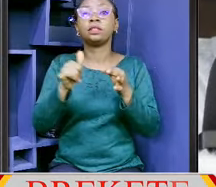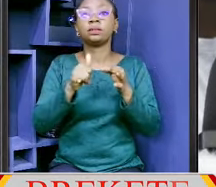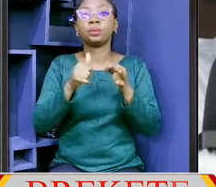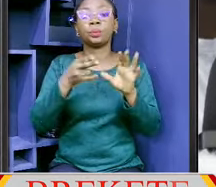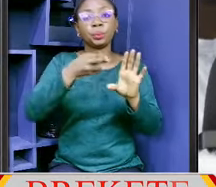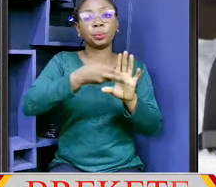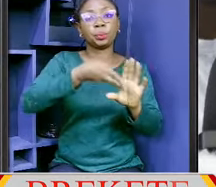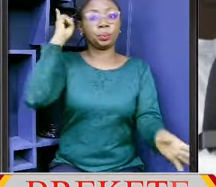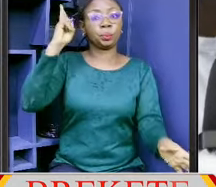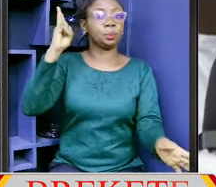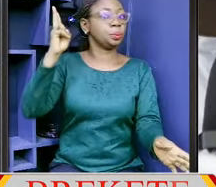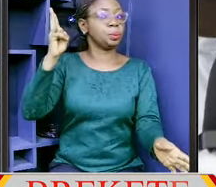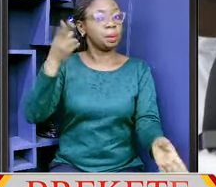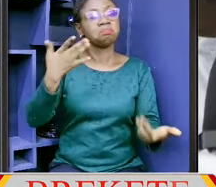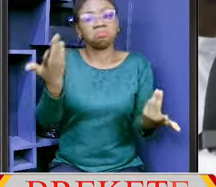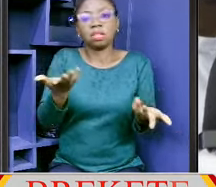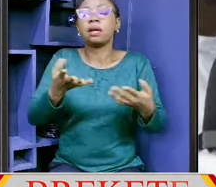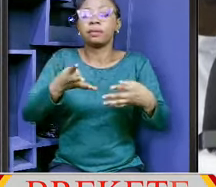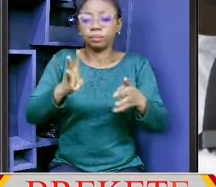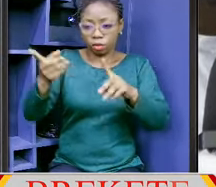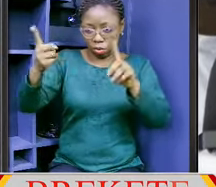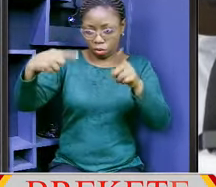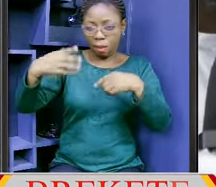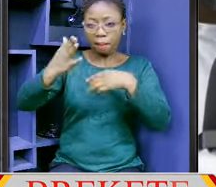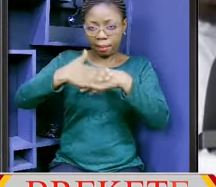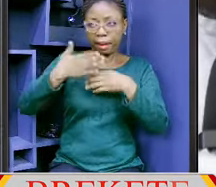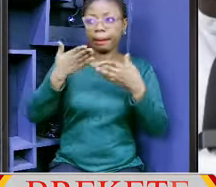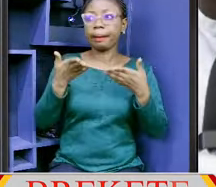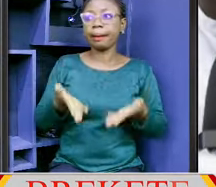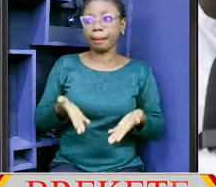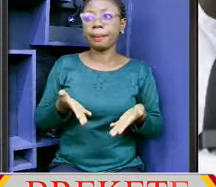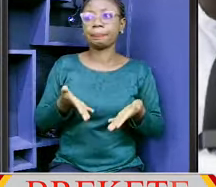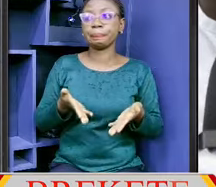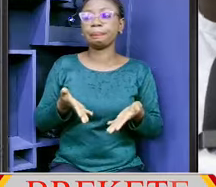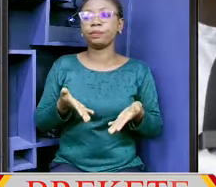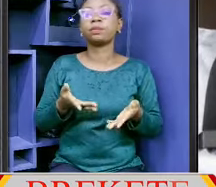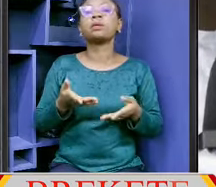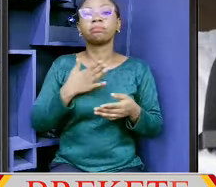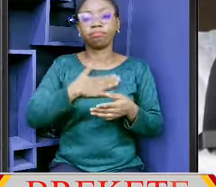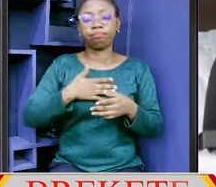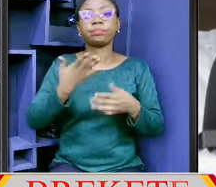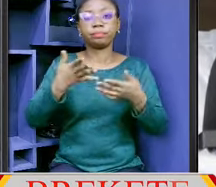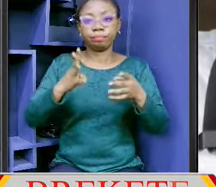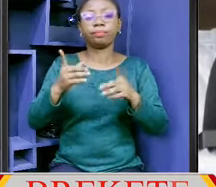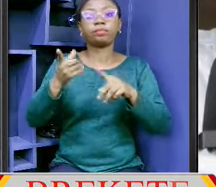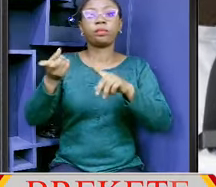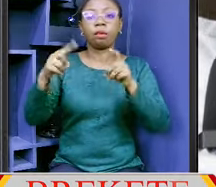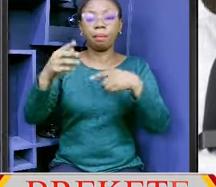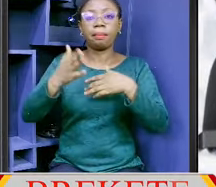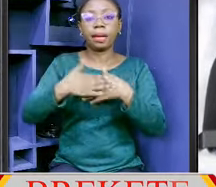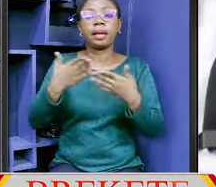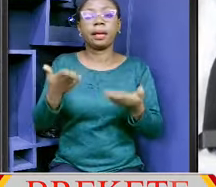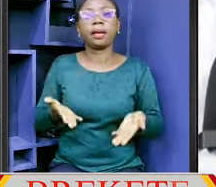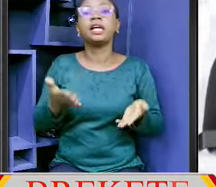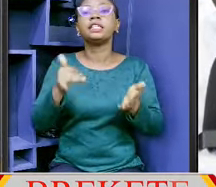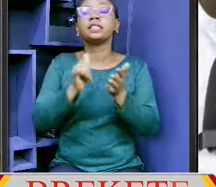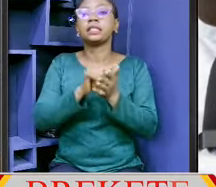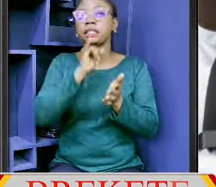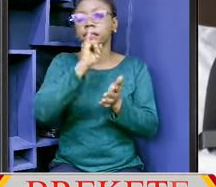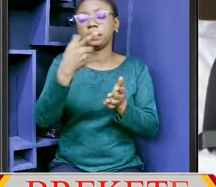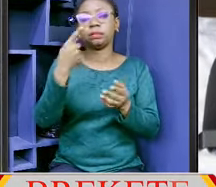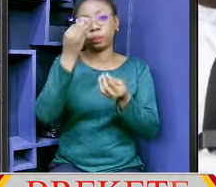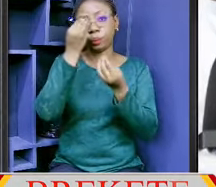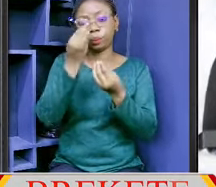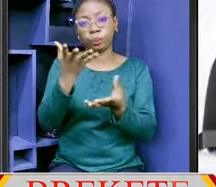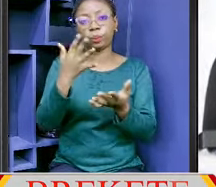here. Simple. If they dismiss her, make you come back here. Now the update be